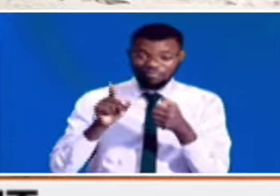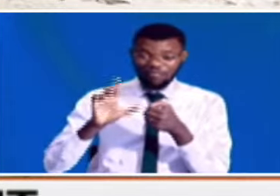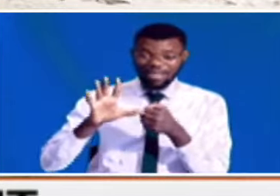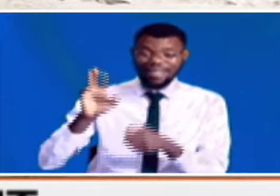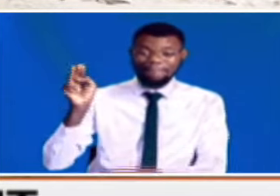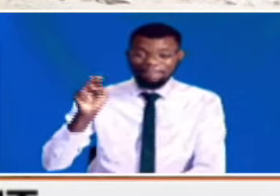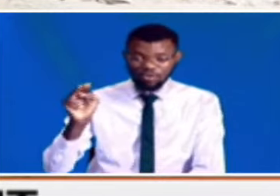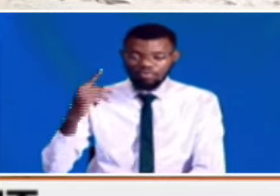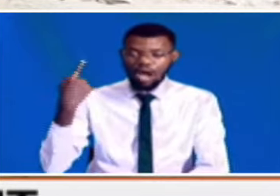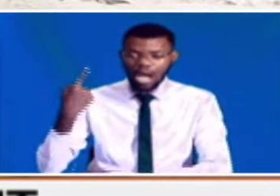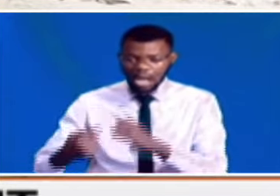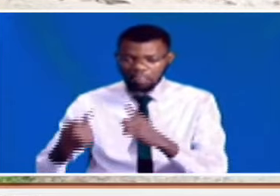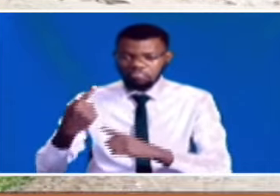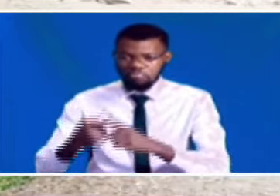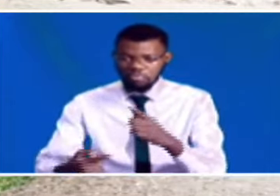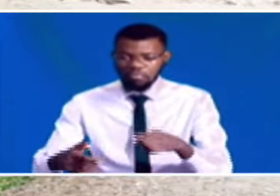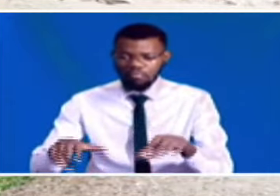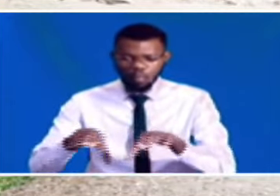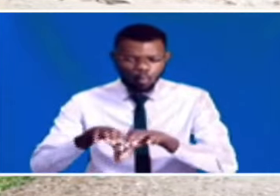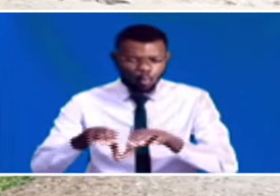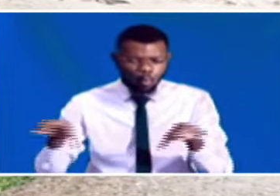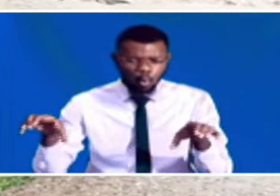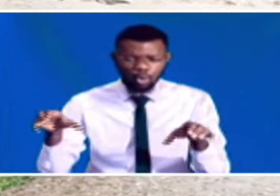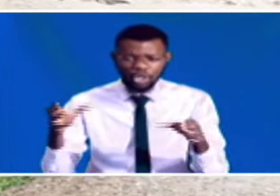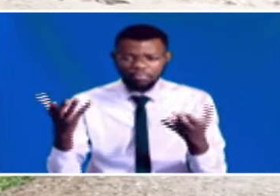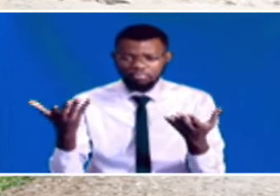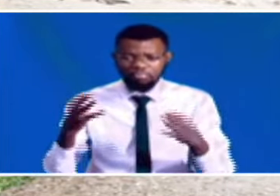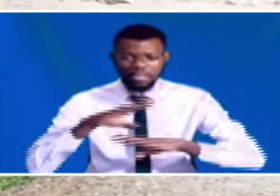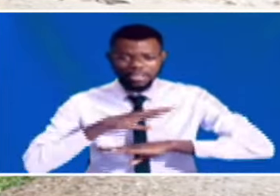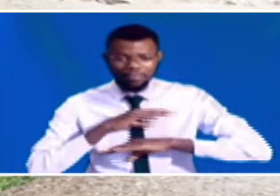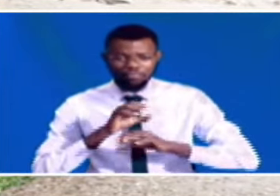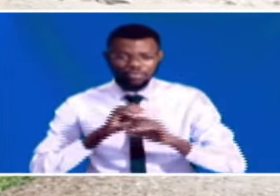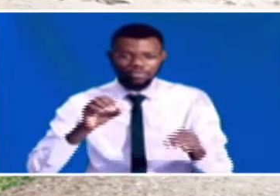annually of wood deficit. Sophia Ali, reporting for